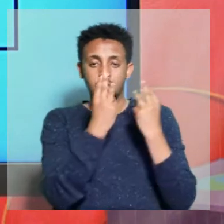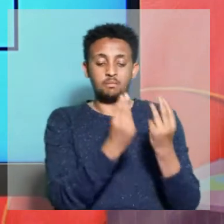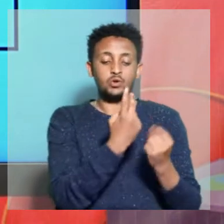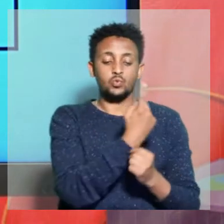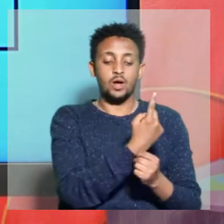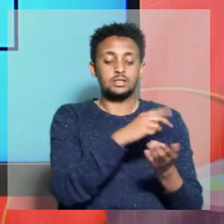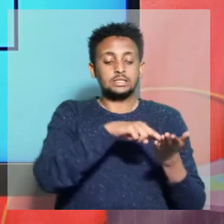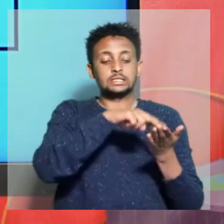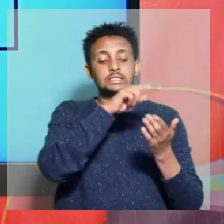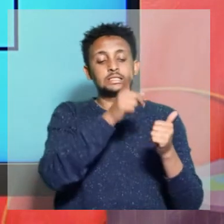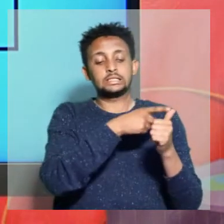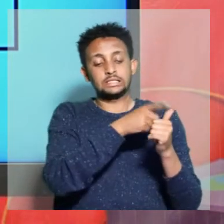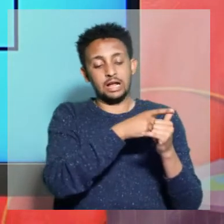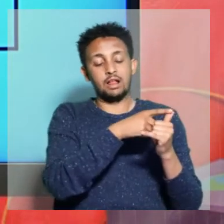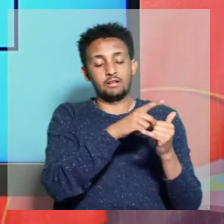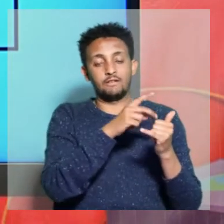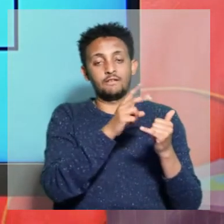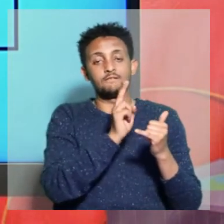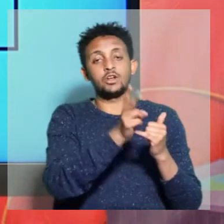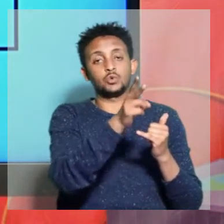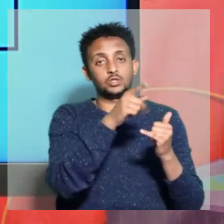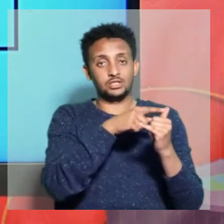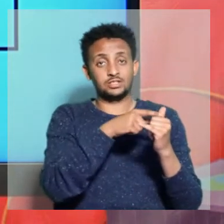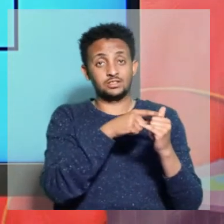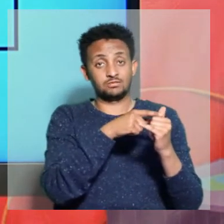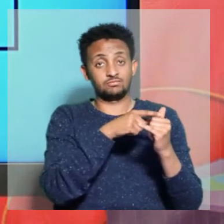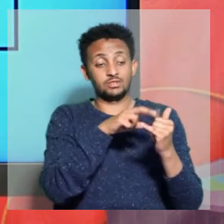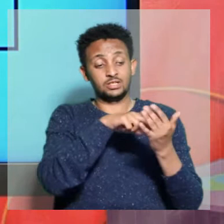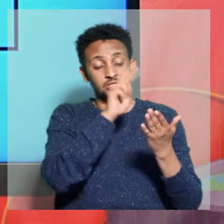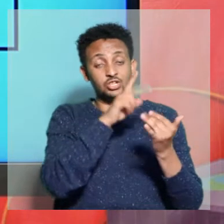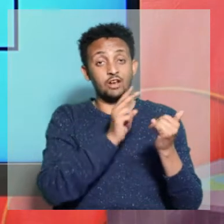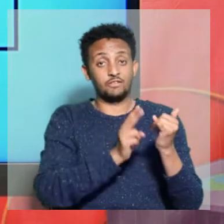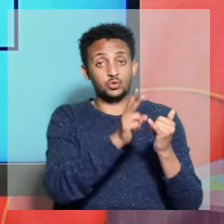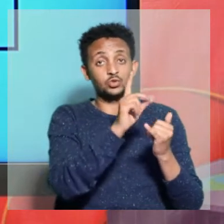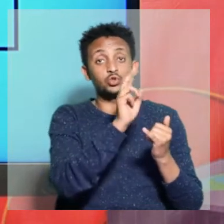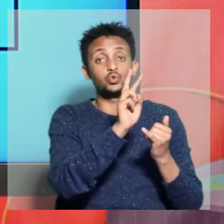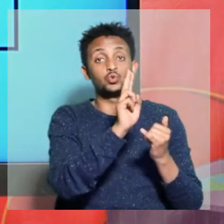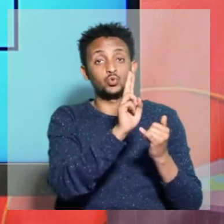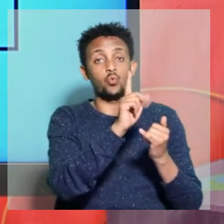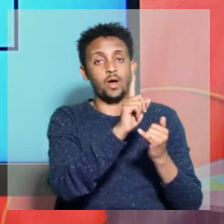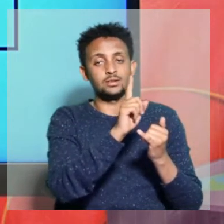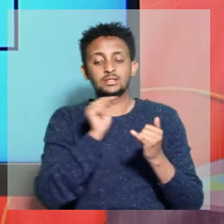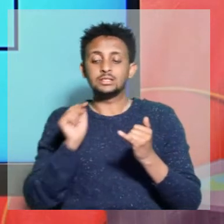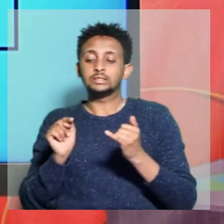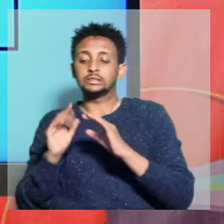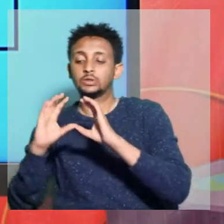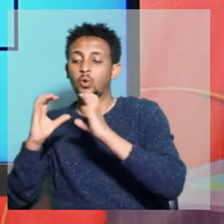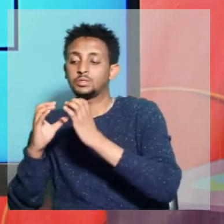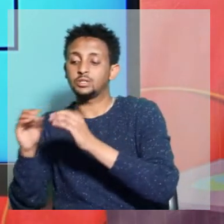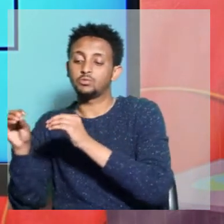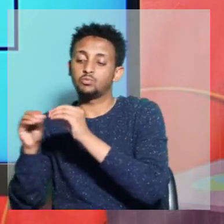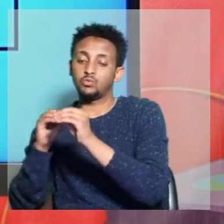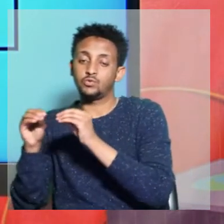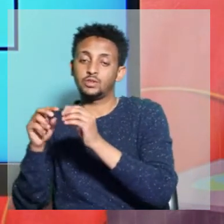has initial velocity u1. Let's say that it's moving with its initial velocity u1. And this object is moving with